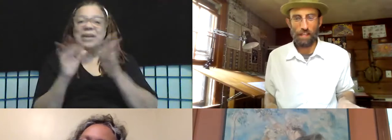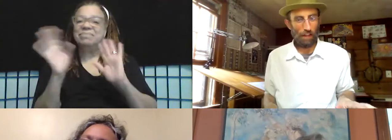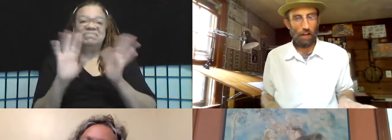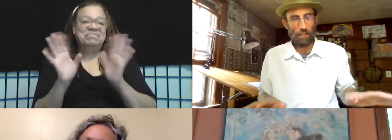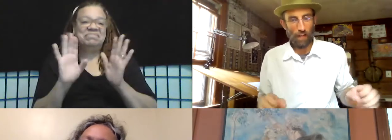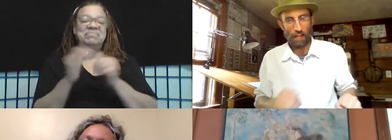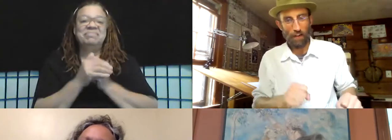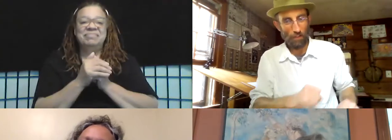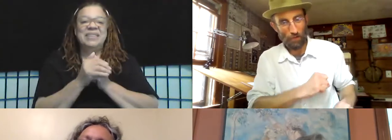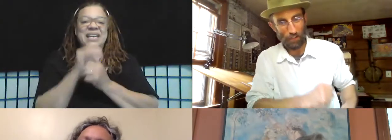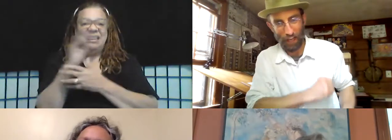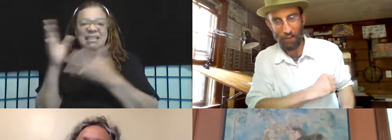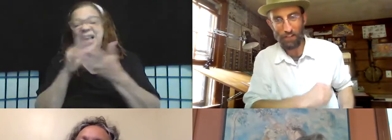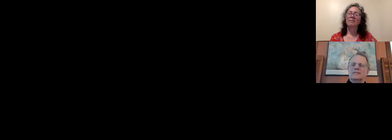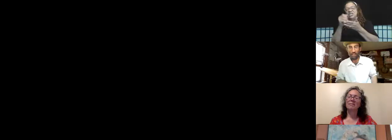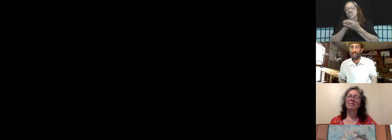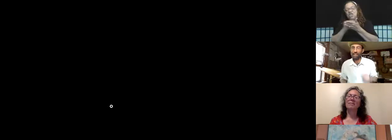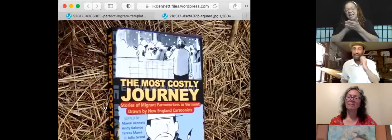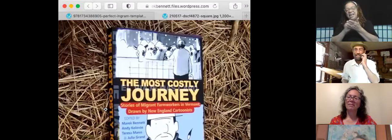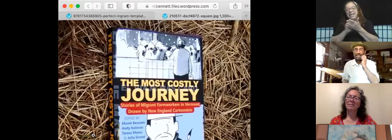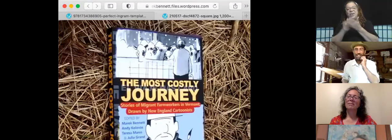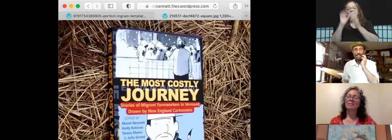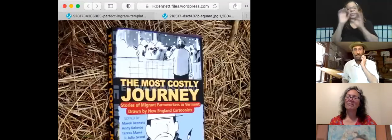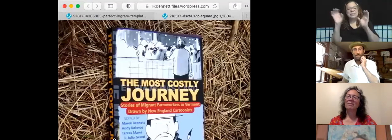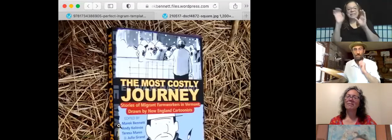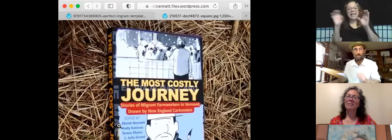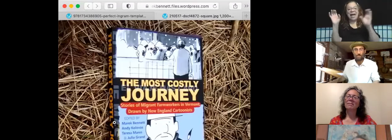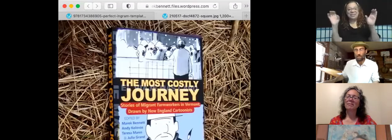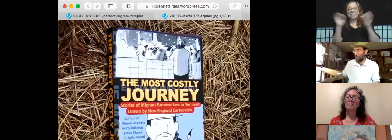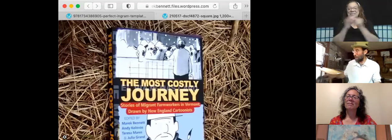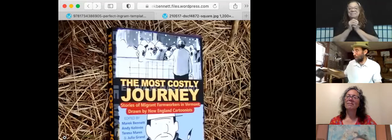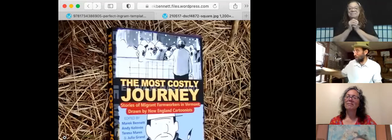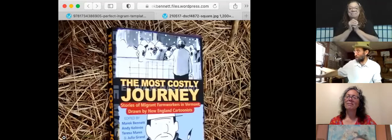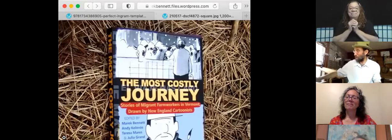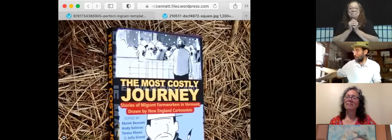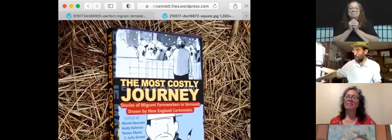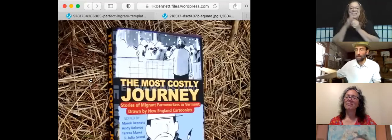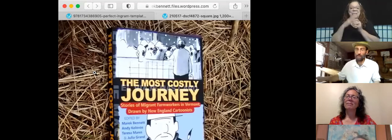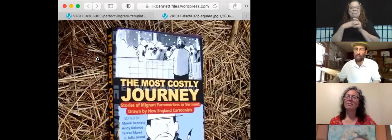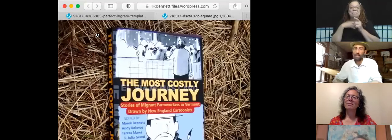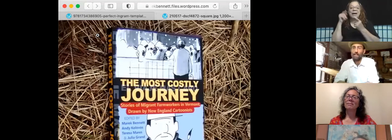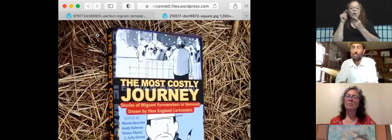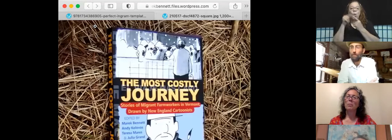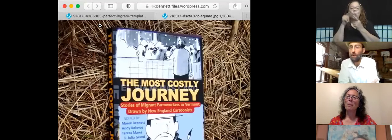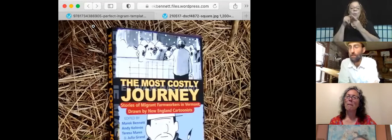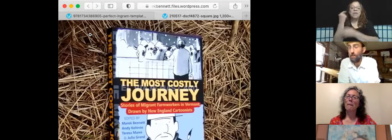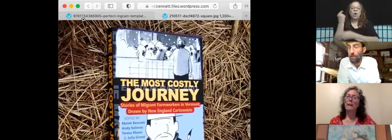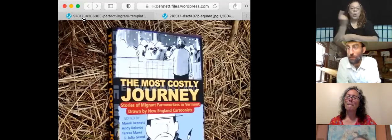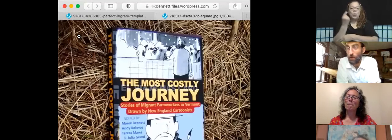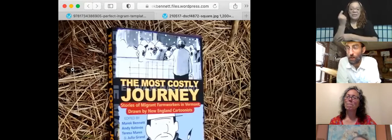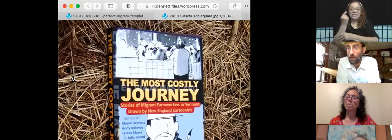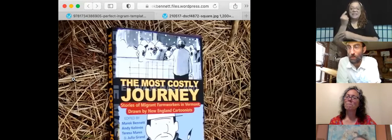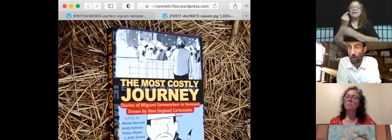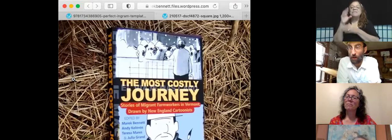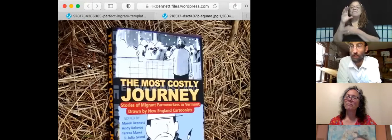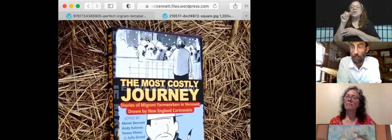Oh, he did a lot of shading on those clouds. It's my goal has really been, like I said, for cartooning